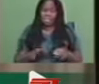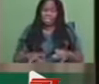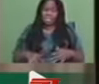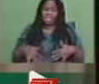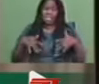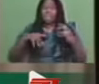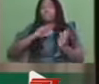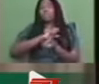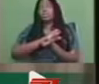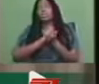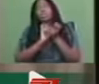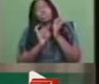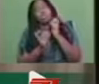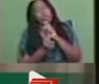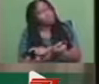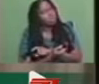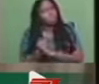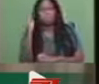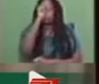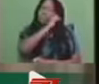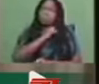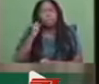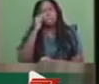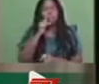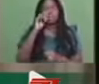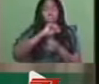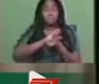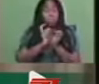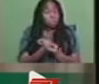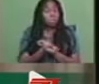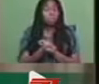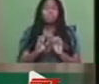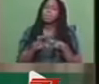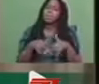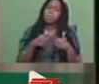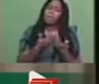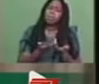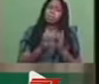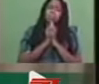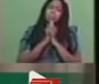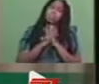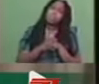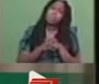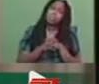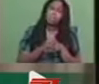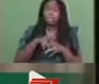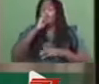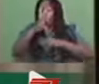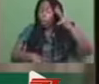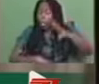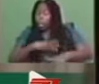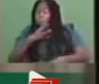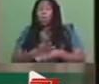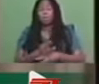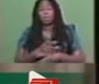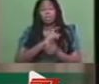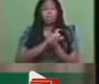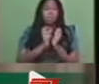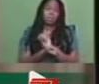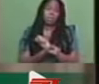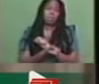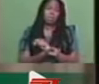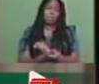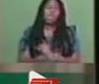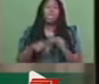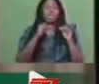do it have become a key focus of policymakers across the globe. Remote working has now become the order of the